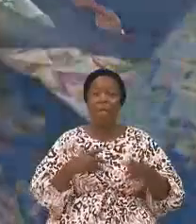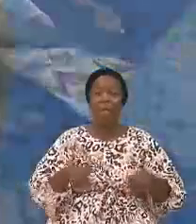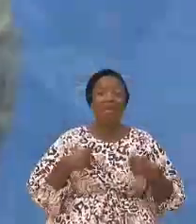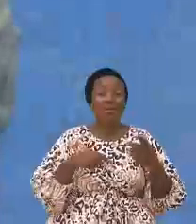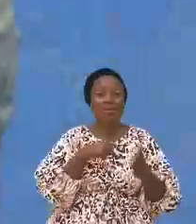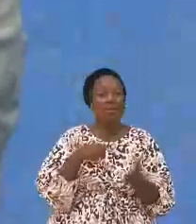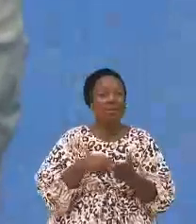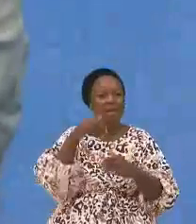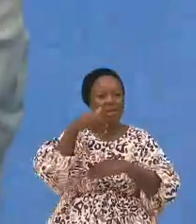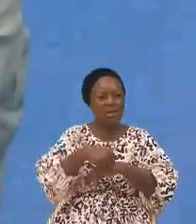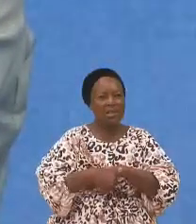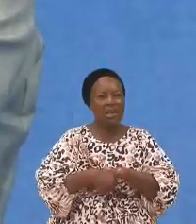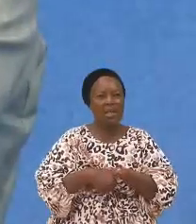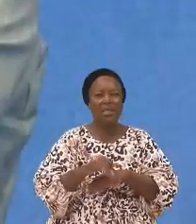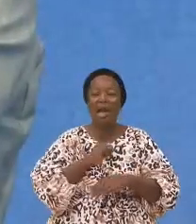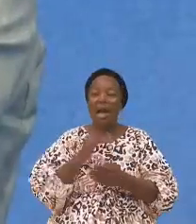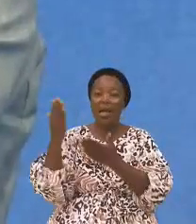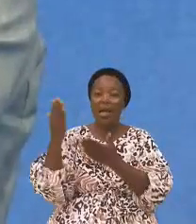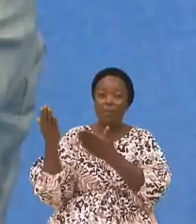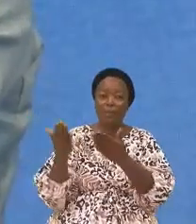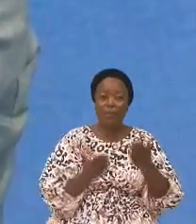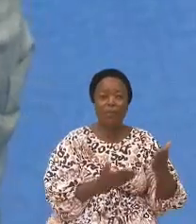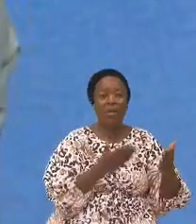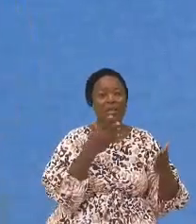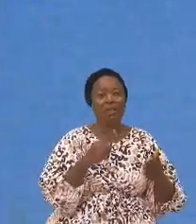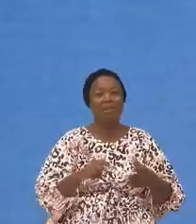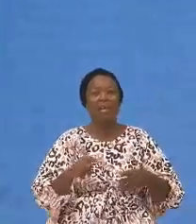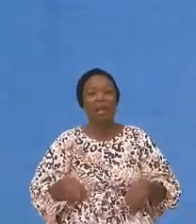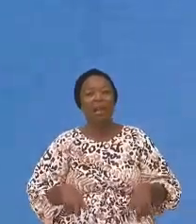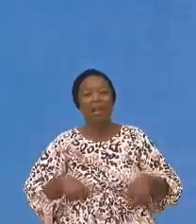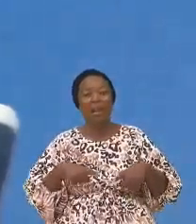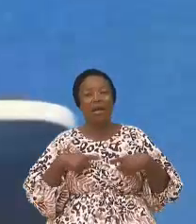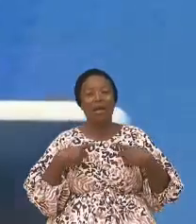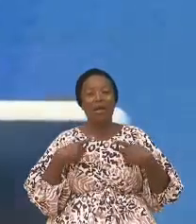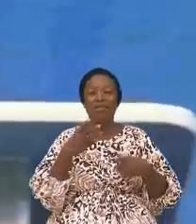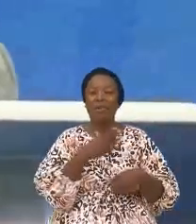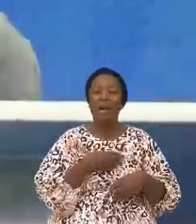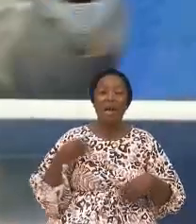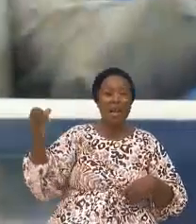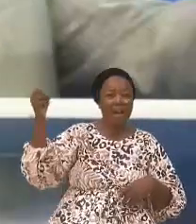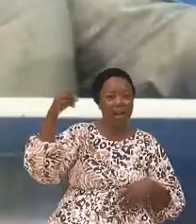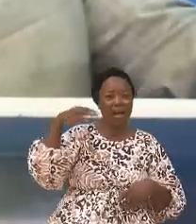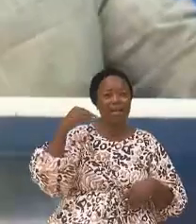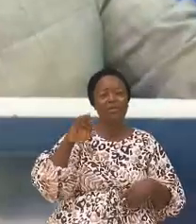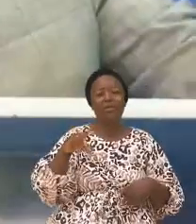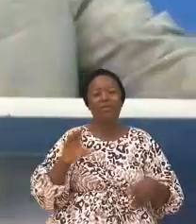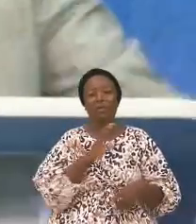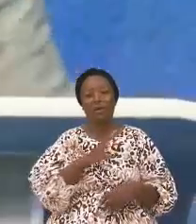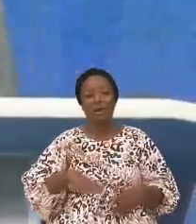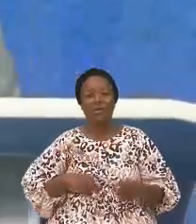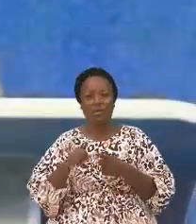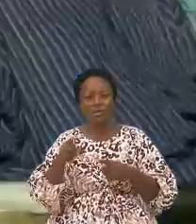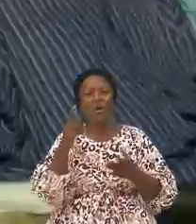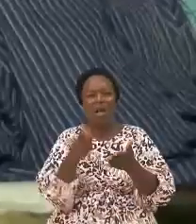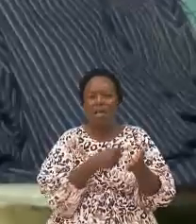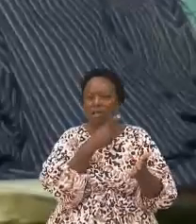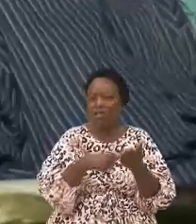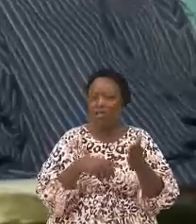that your children may live. Tonight, I bring the life of Christ unto you.